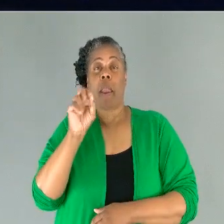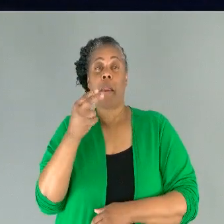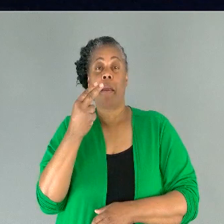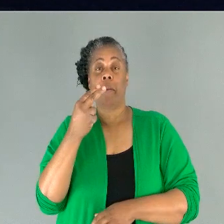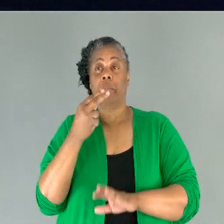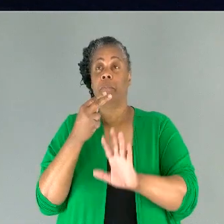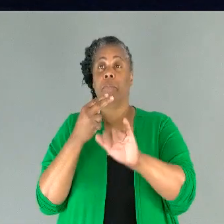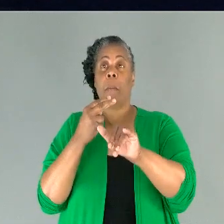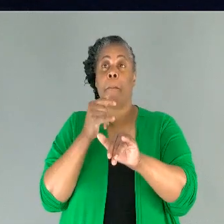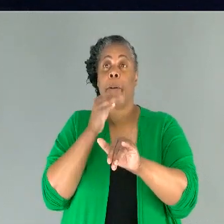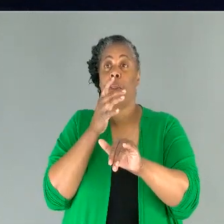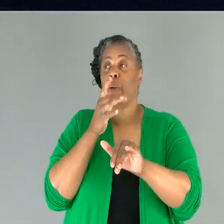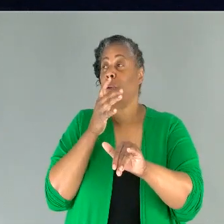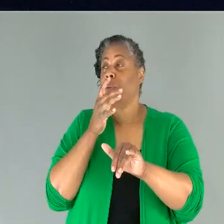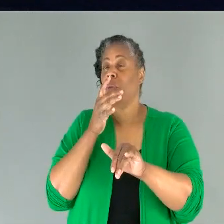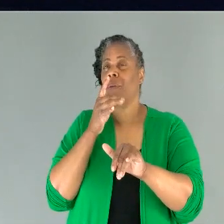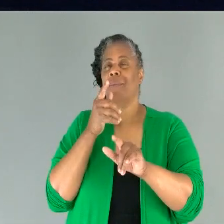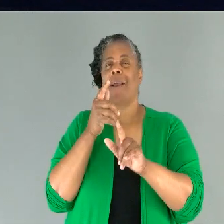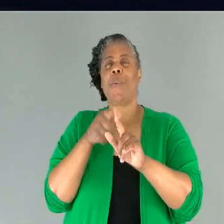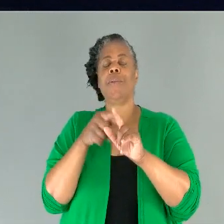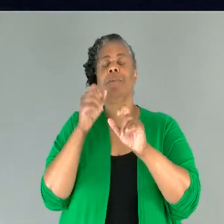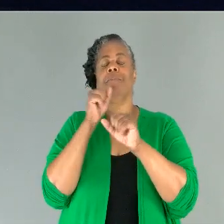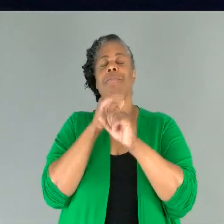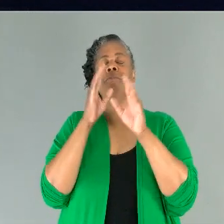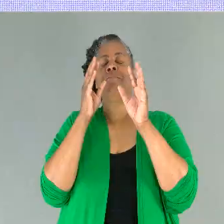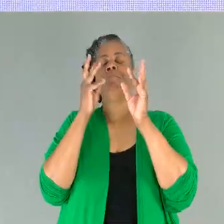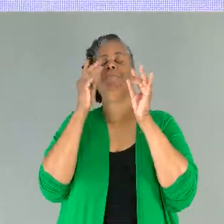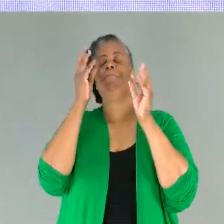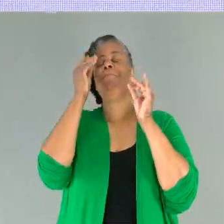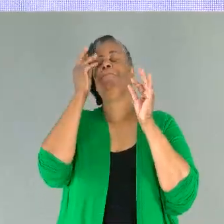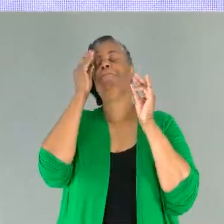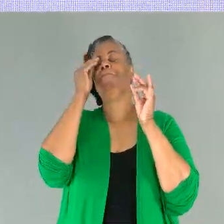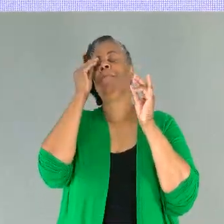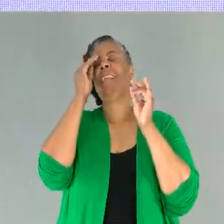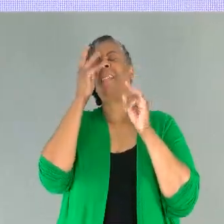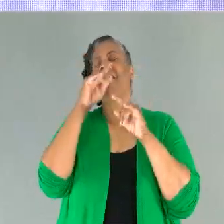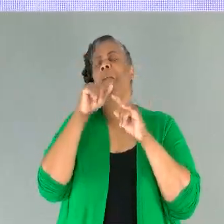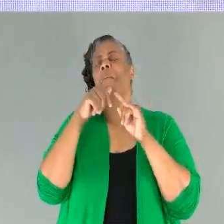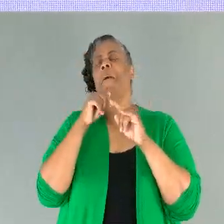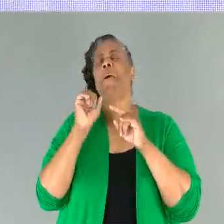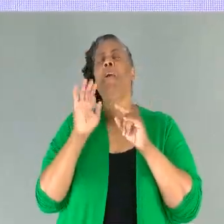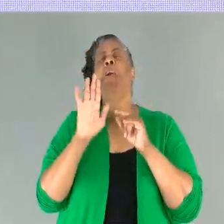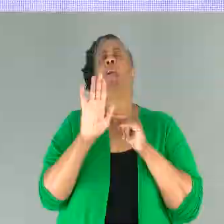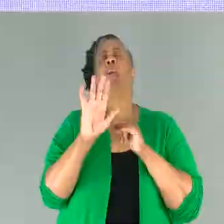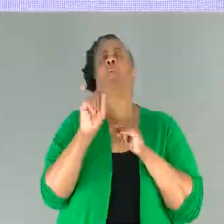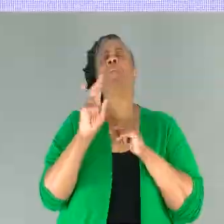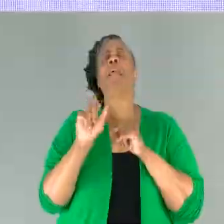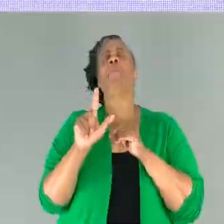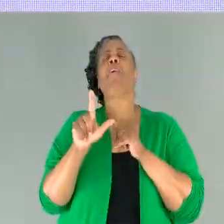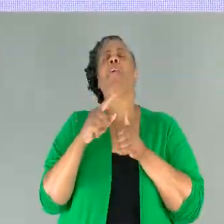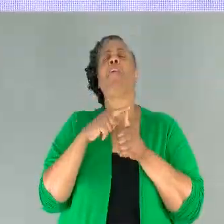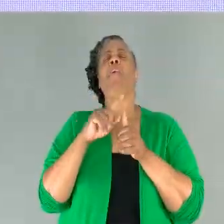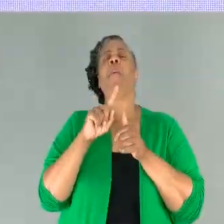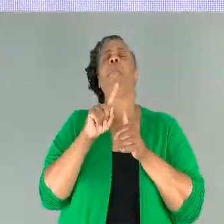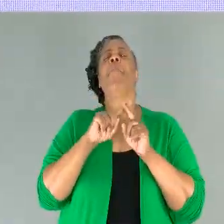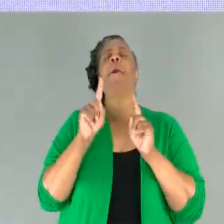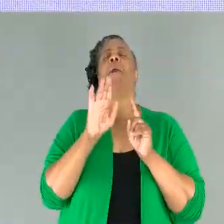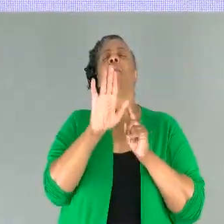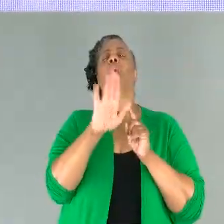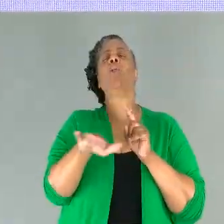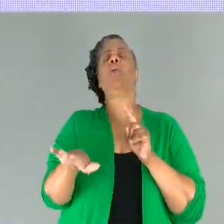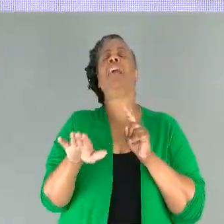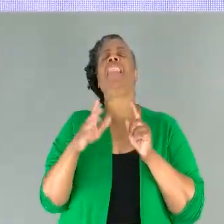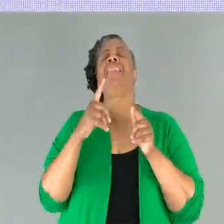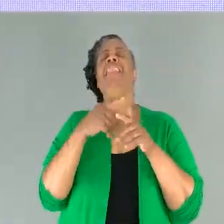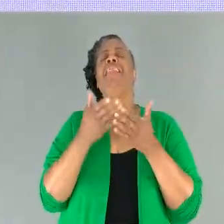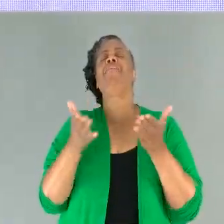Mothers, I want you just to close your eyes and think of all of the Samuels, not just your children, but all of the things